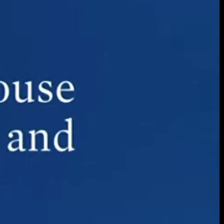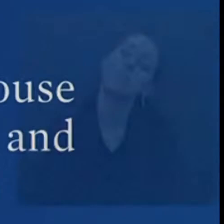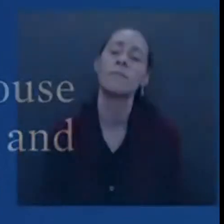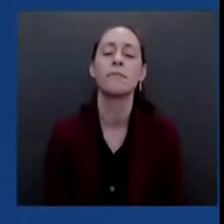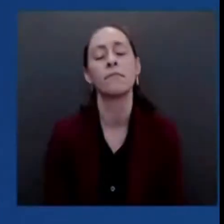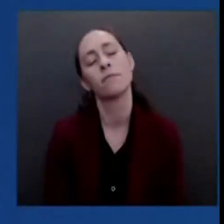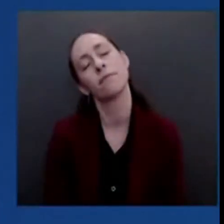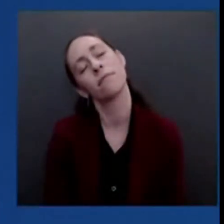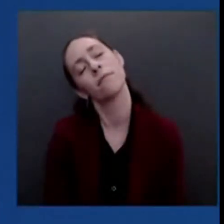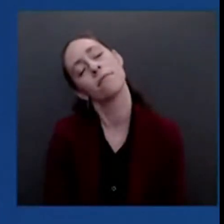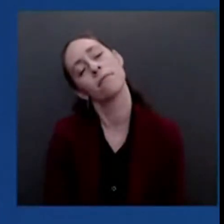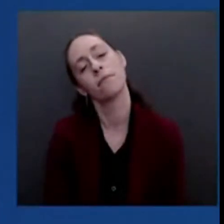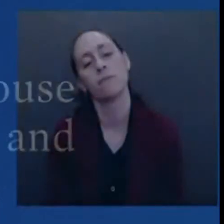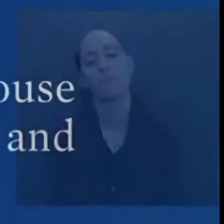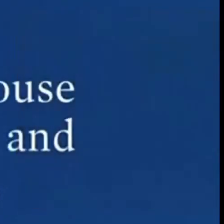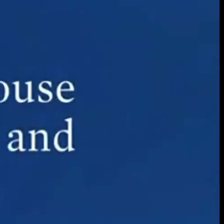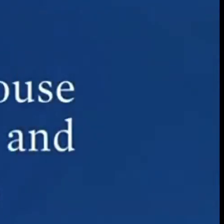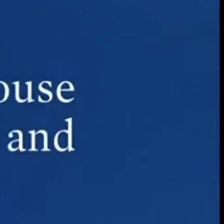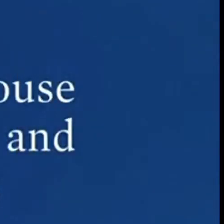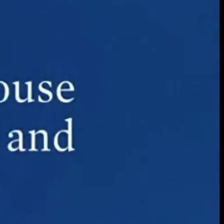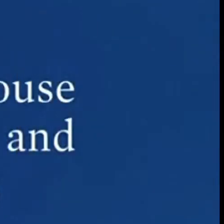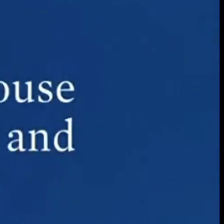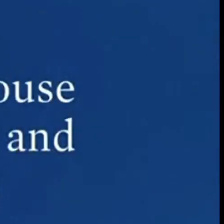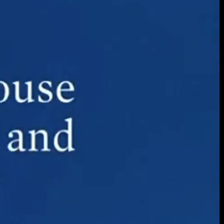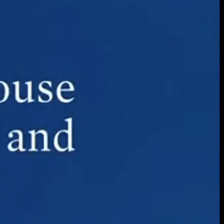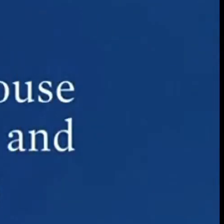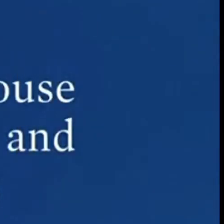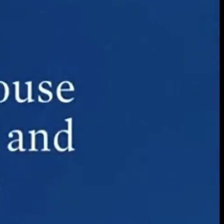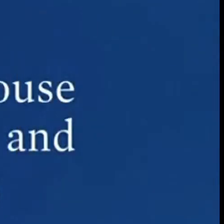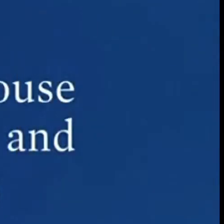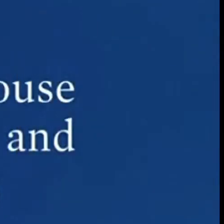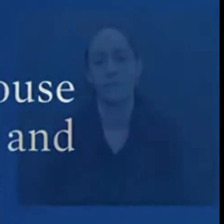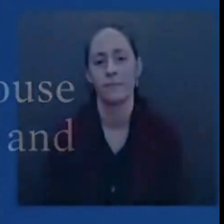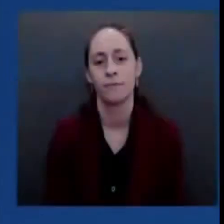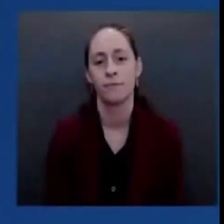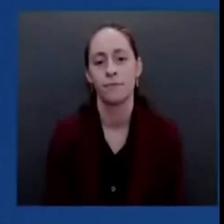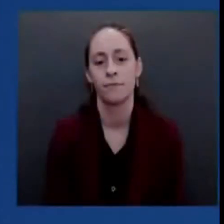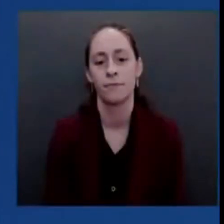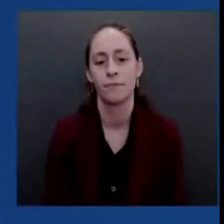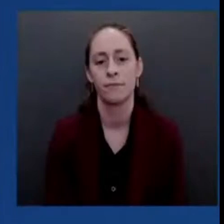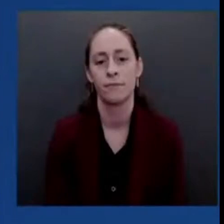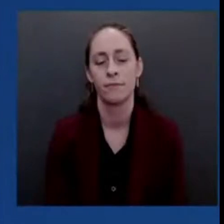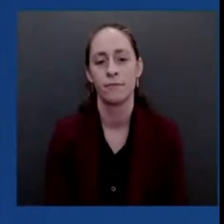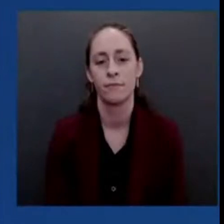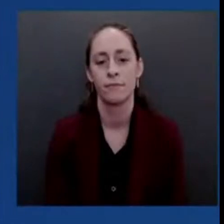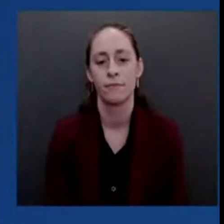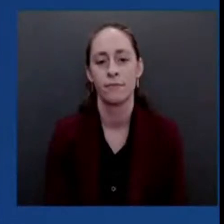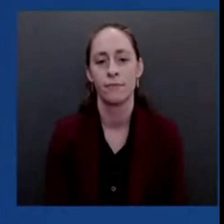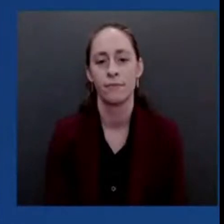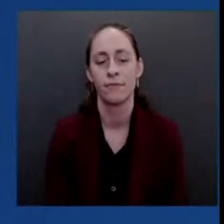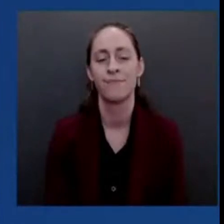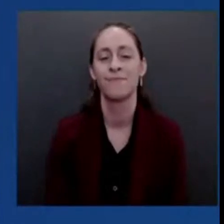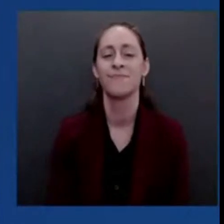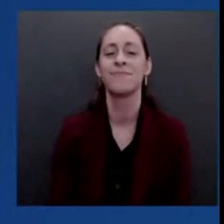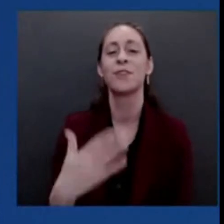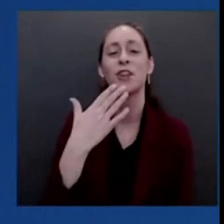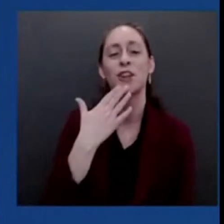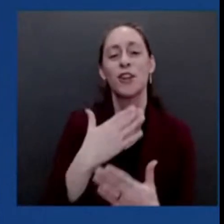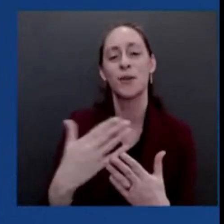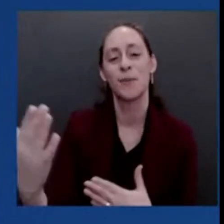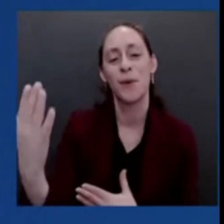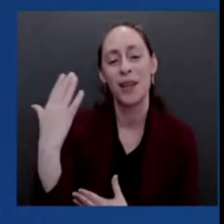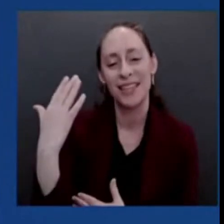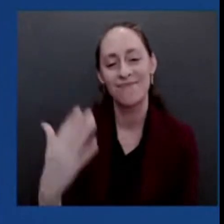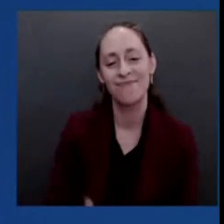definitely don't want to. 4, 3, 2, 1. Good morning, and thanks for joining us. Today, Dr. Walensky will provide